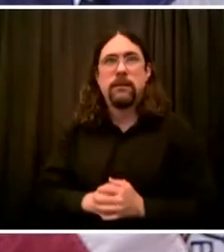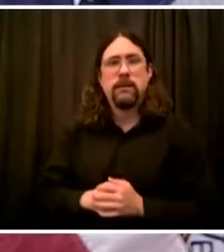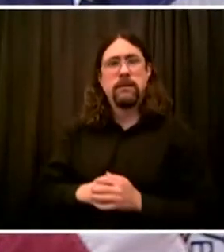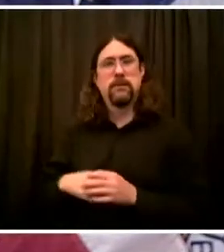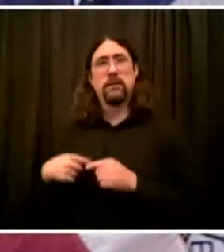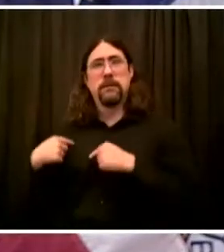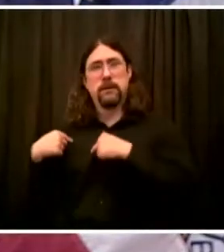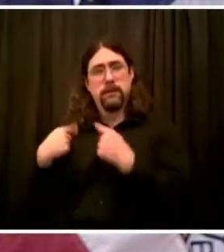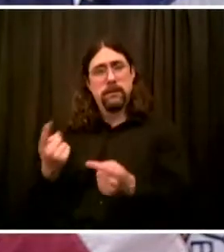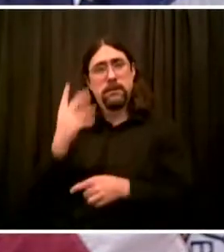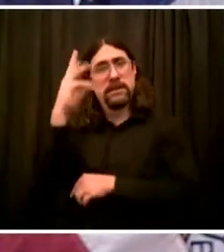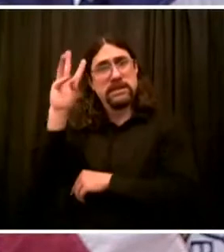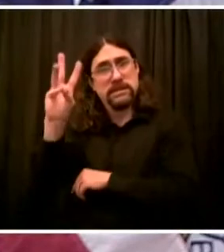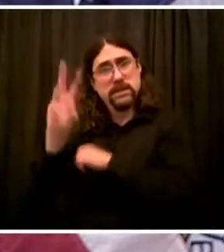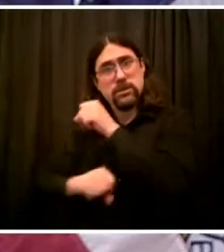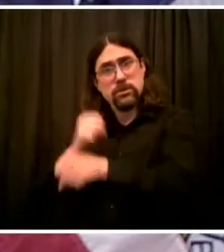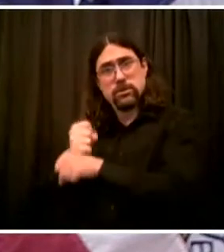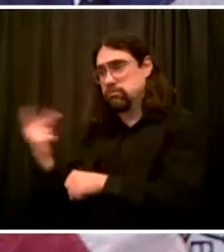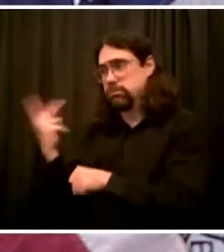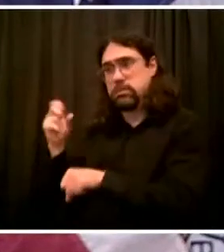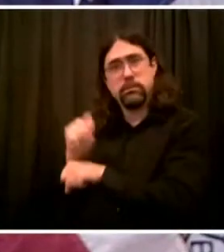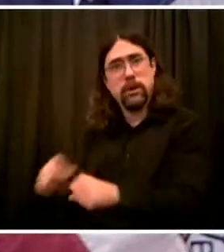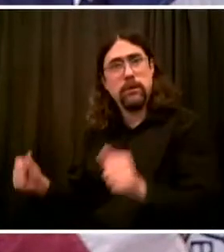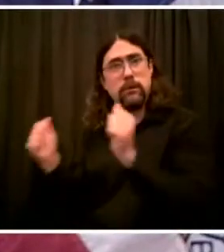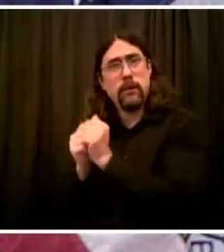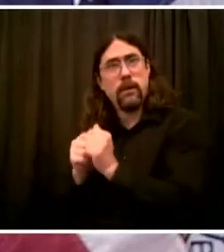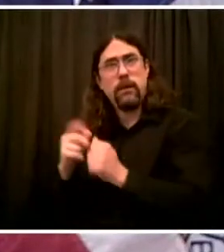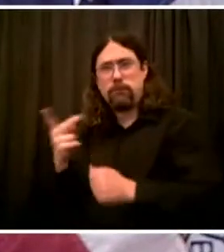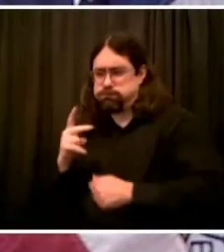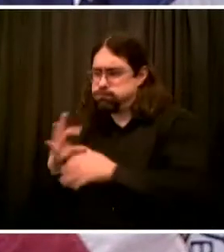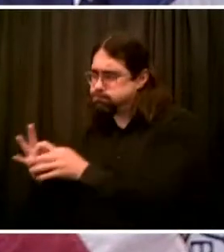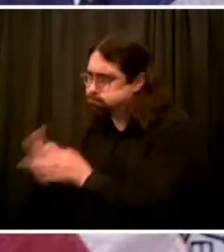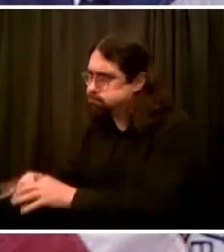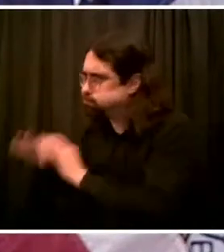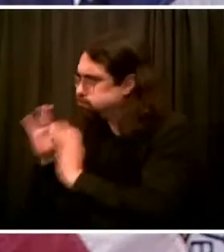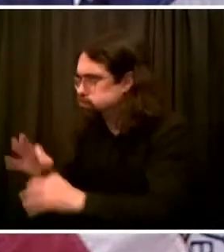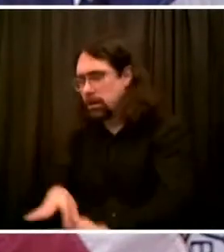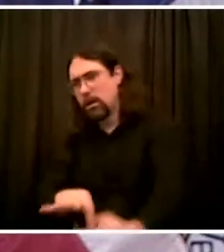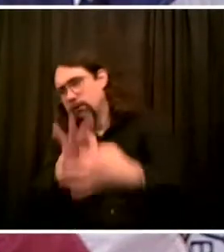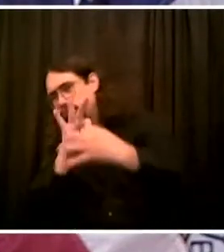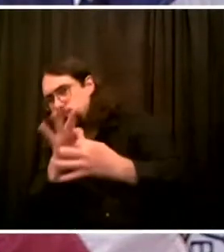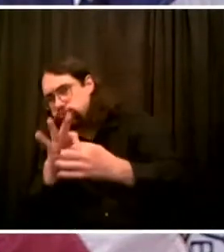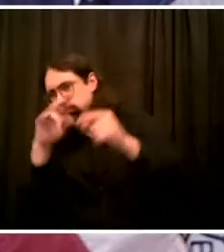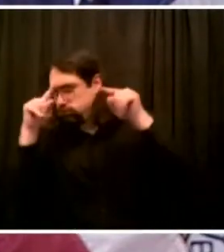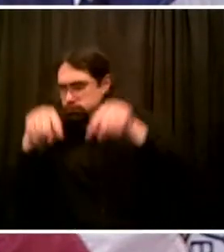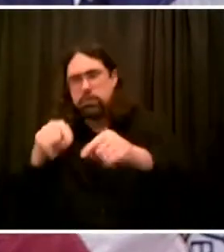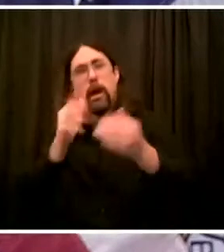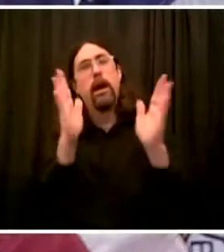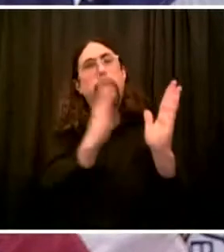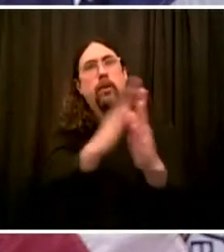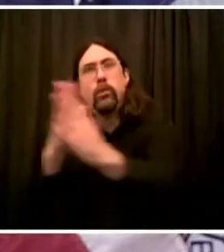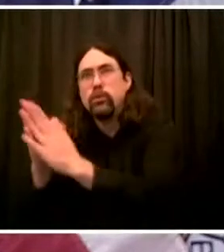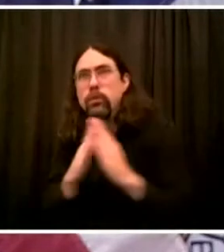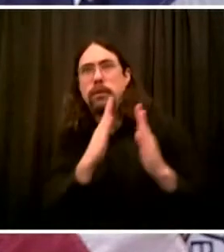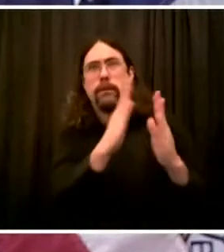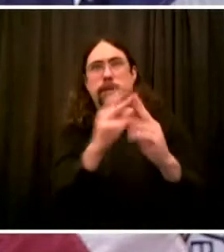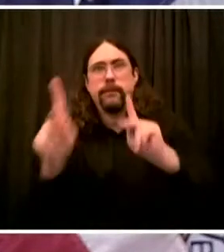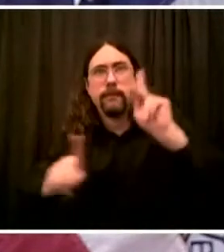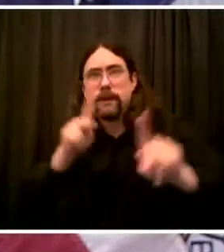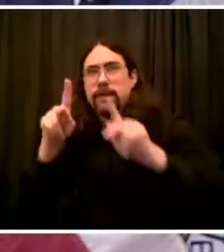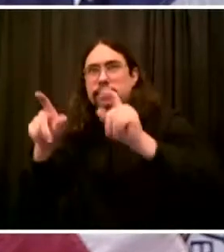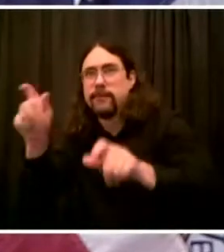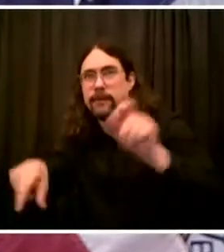that happened. People said we couldn't get away from stop and frisk or the city would end up being more crime-ridden and chaotic. The opposite happened as we